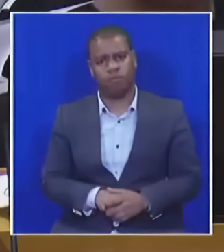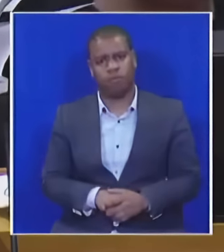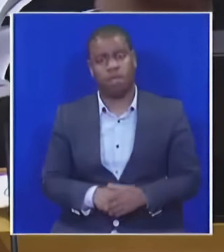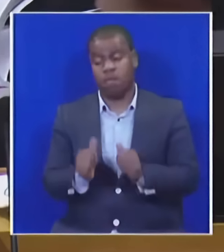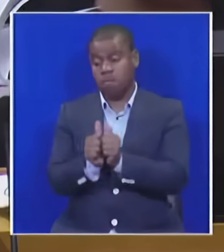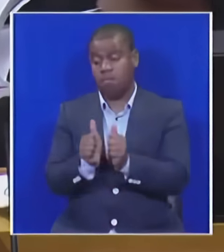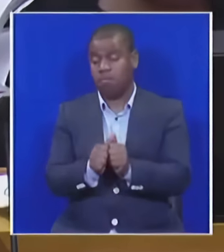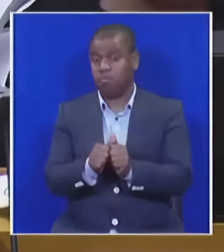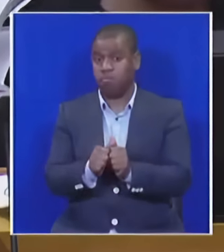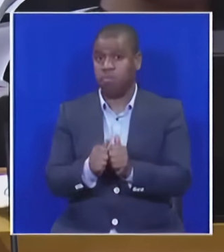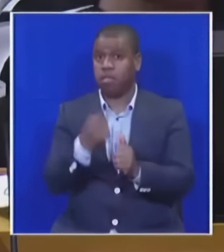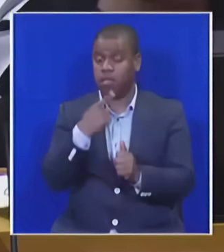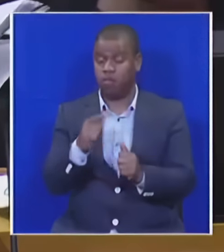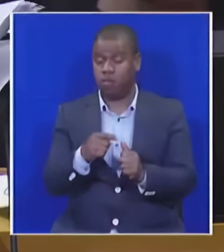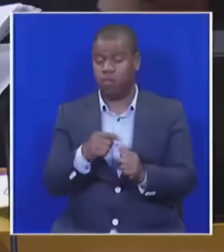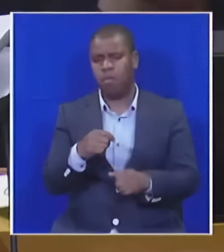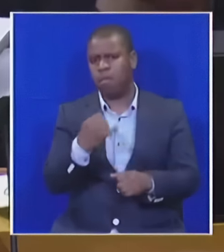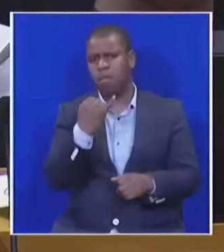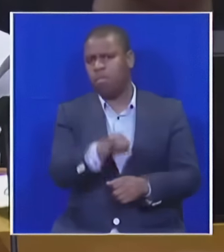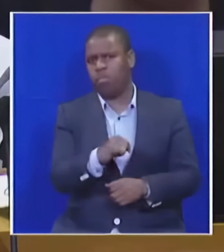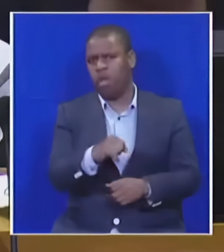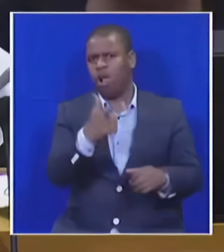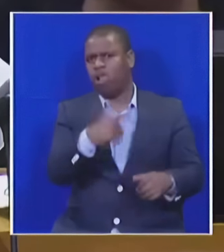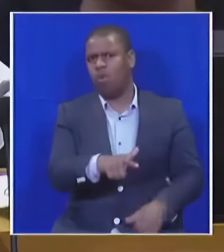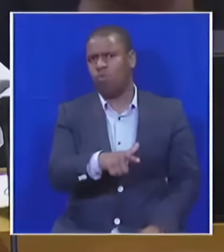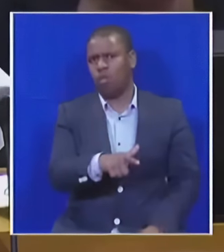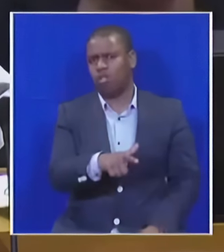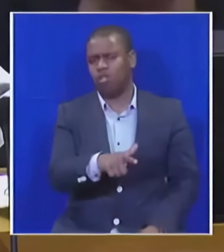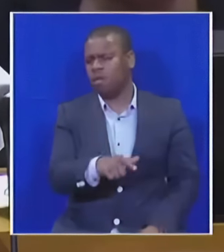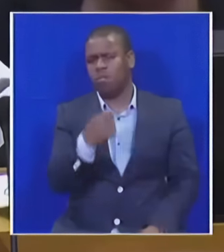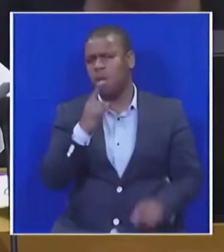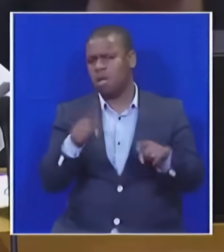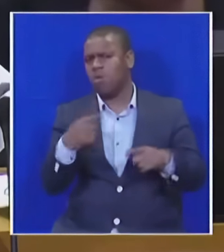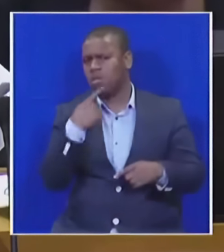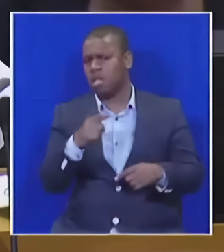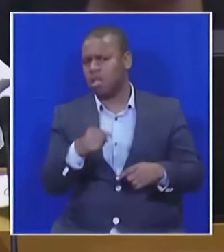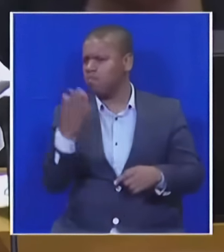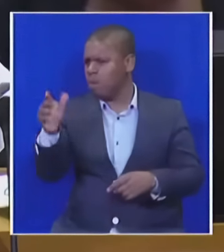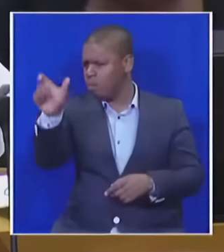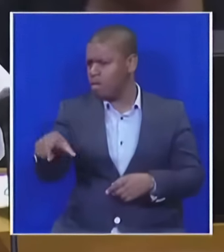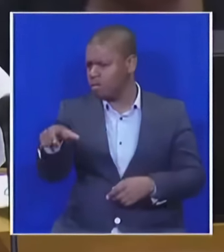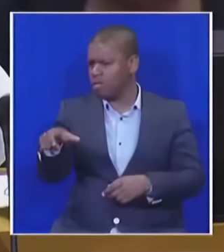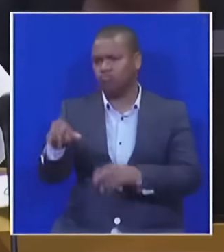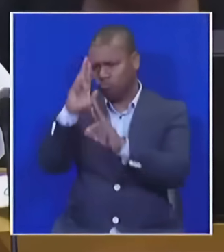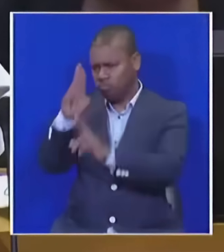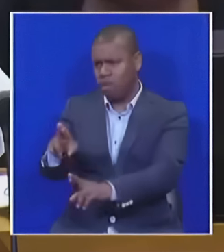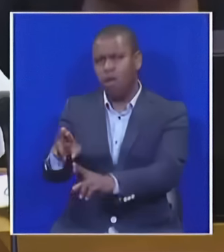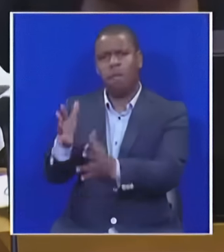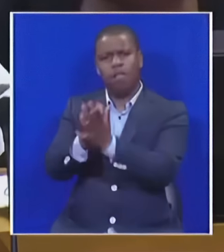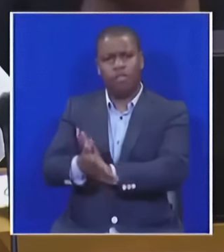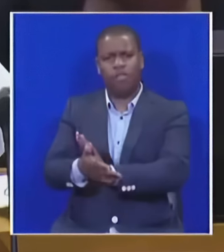cannot use offensive language or abusive language. So we cannot deal with the dignity of a person who cannot